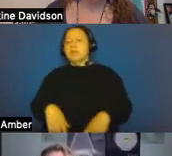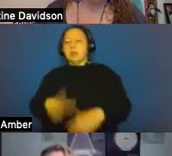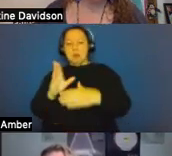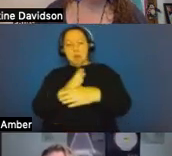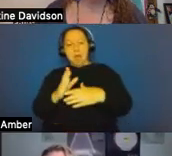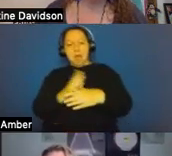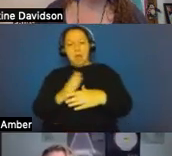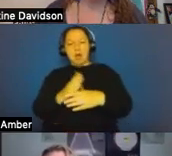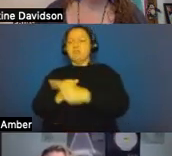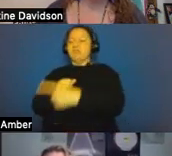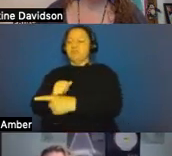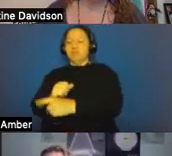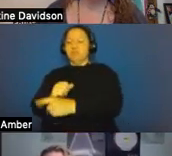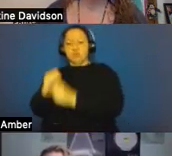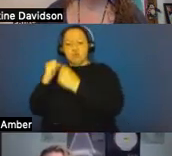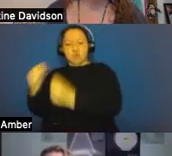right or wrong answer.